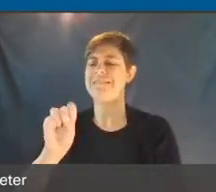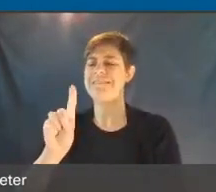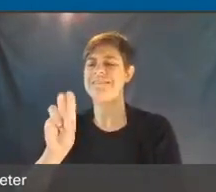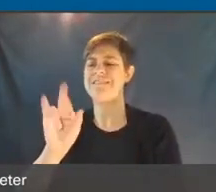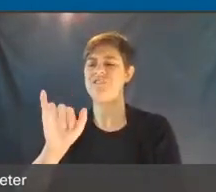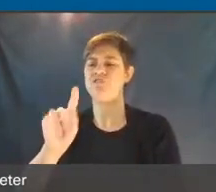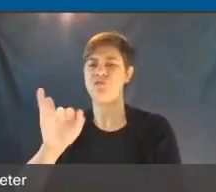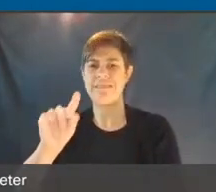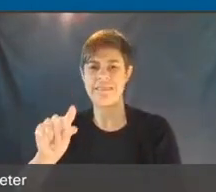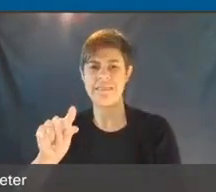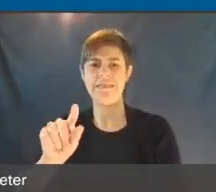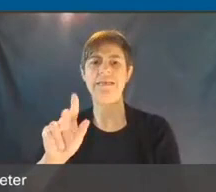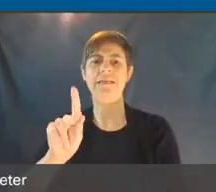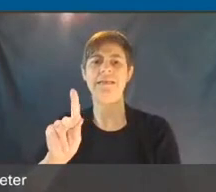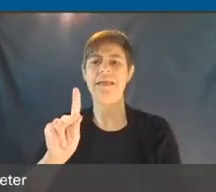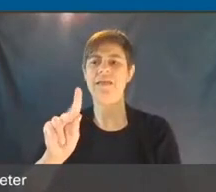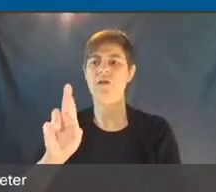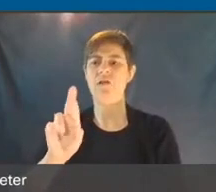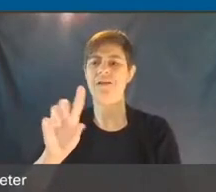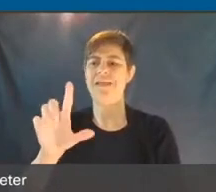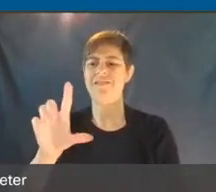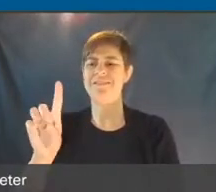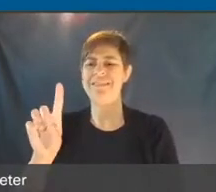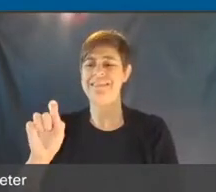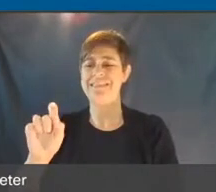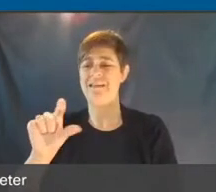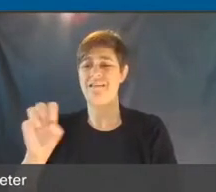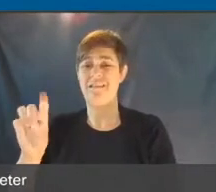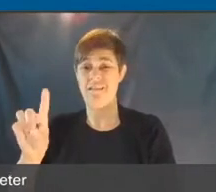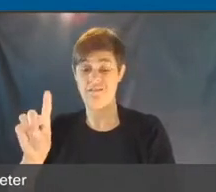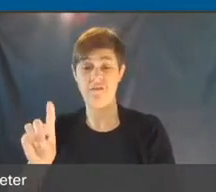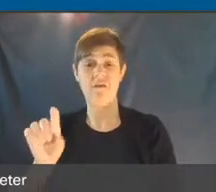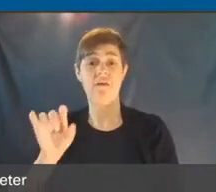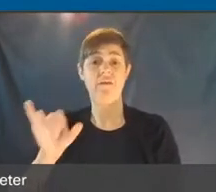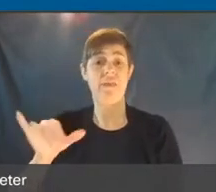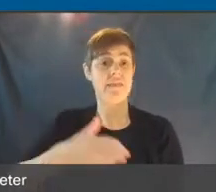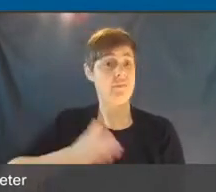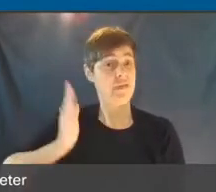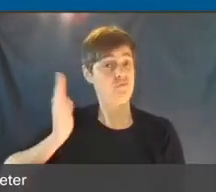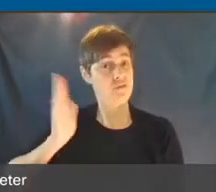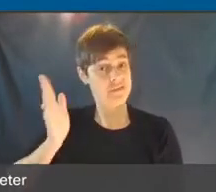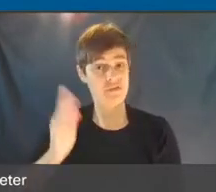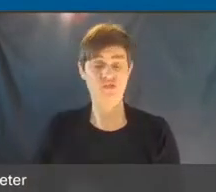redistricting@klrd.ks.gov. And I believe that wraps up my presentation.